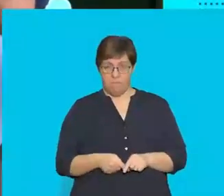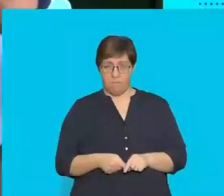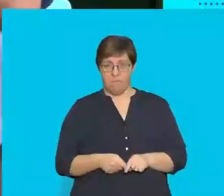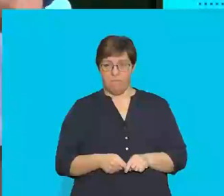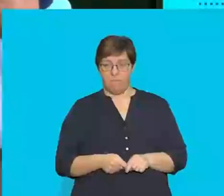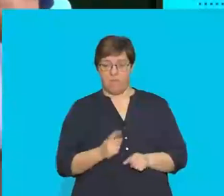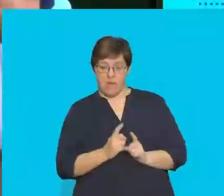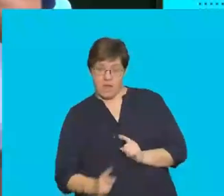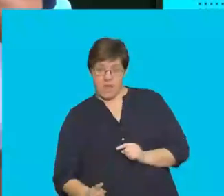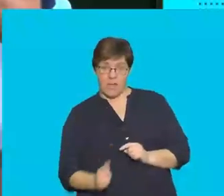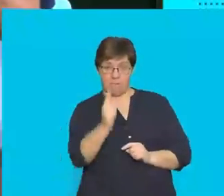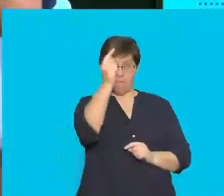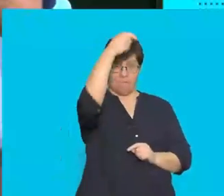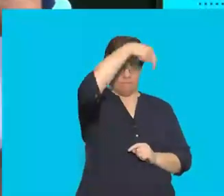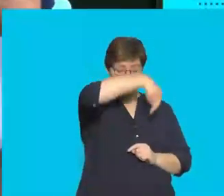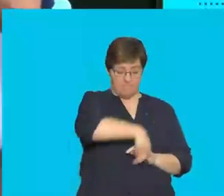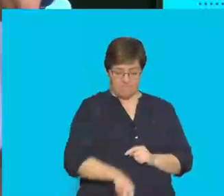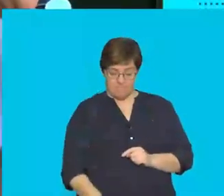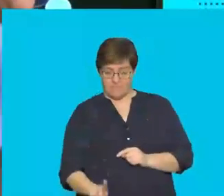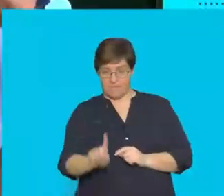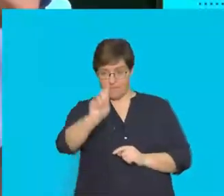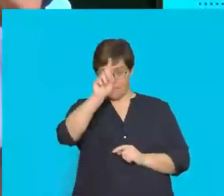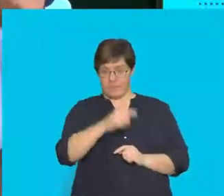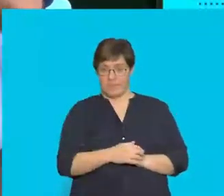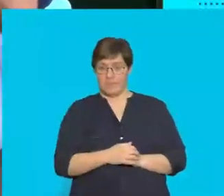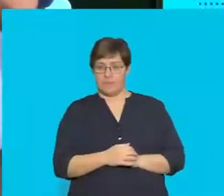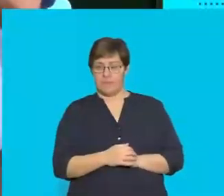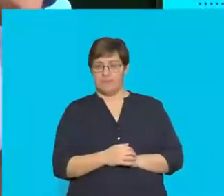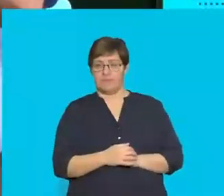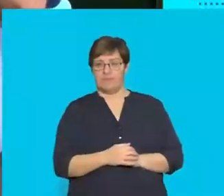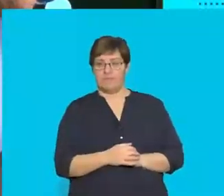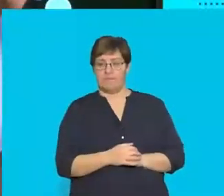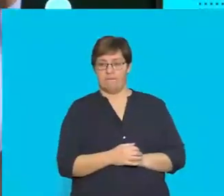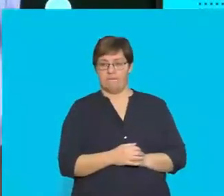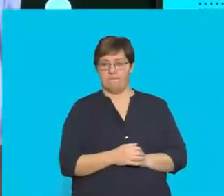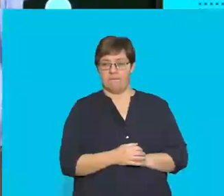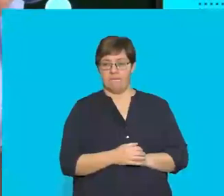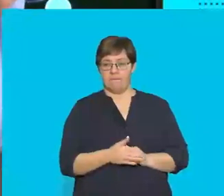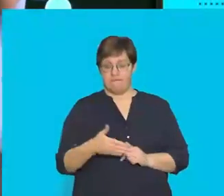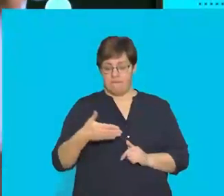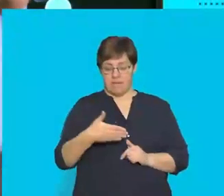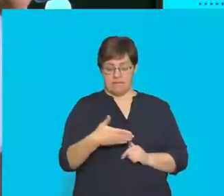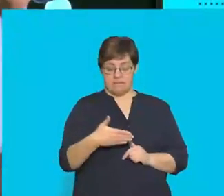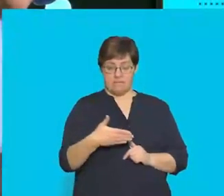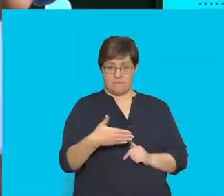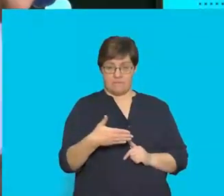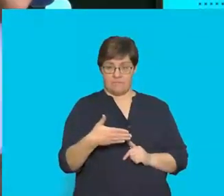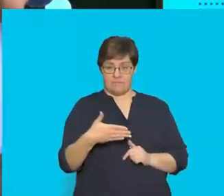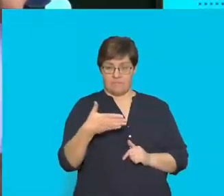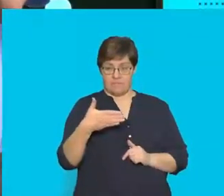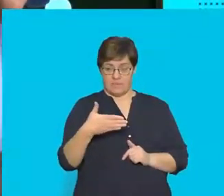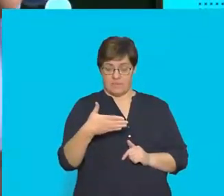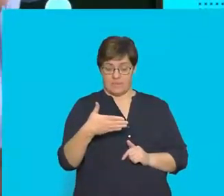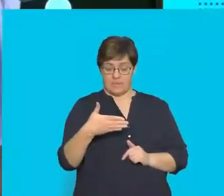up. Let's say that would be negative then. We're saying the current is going up. The direction of my thumb points in